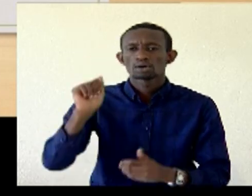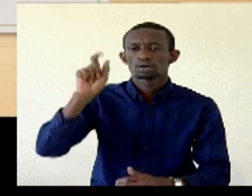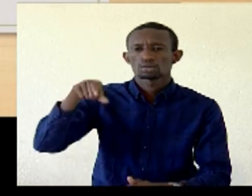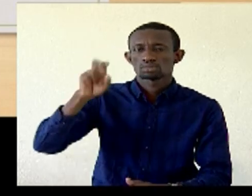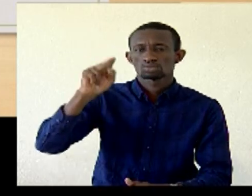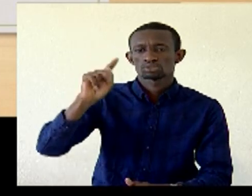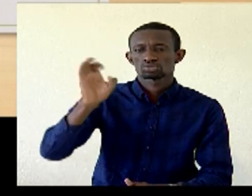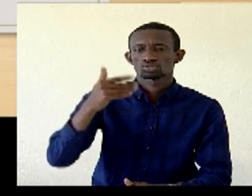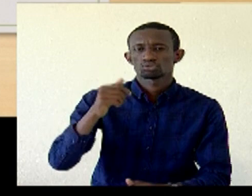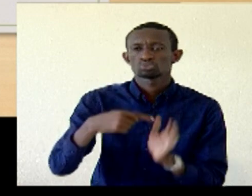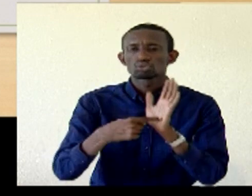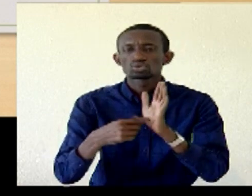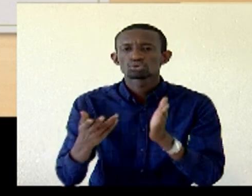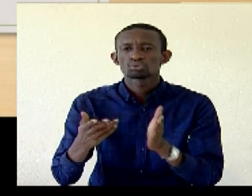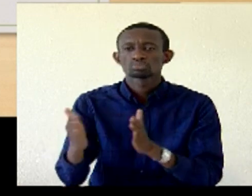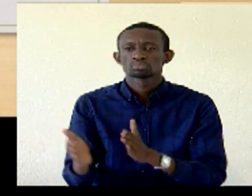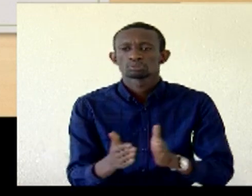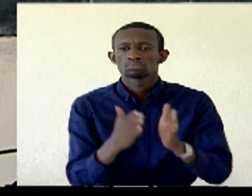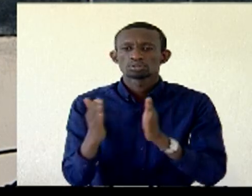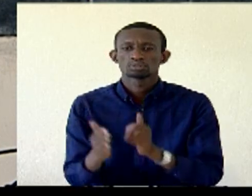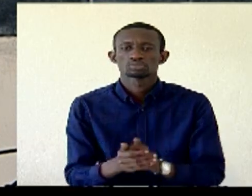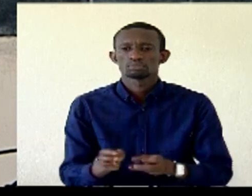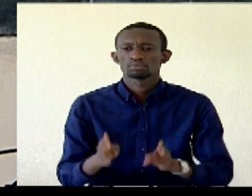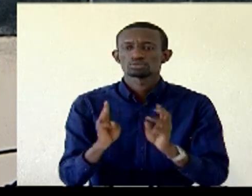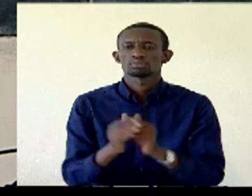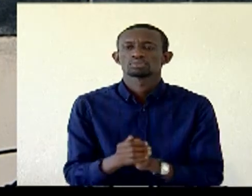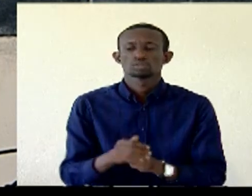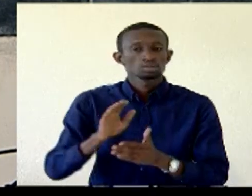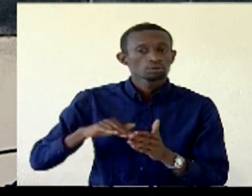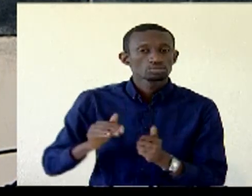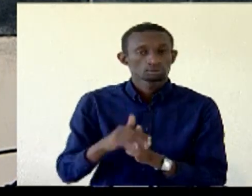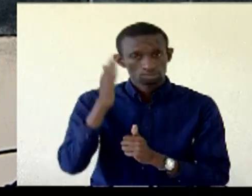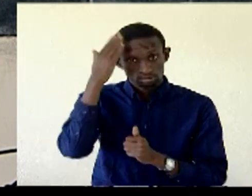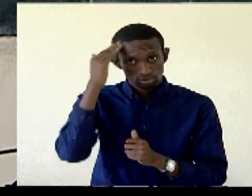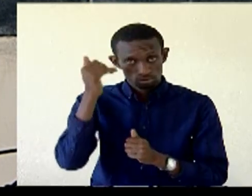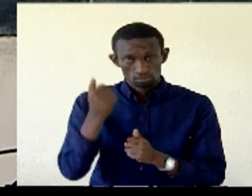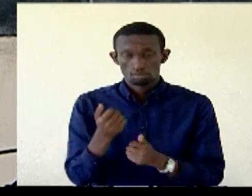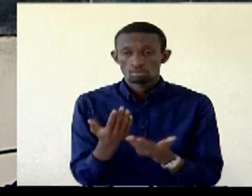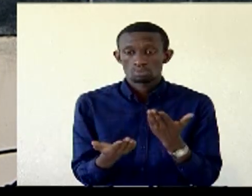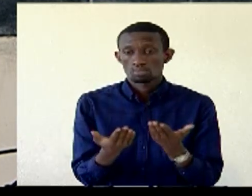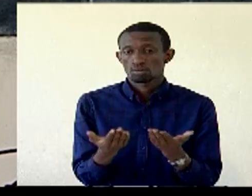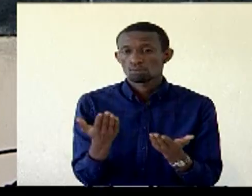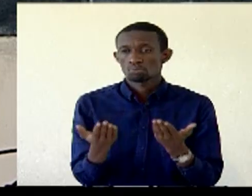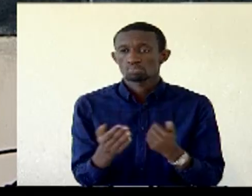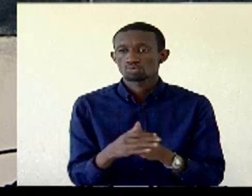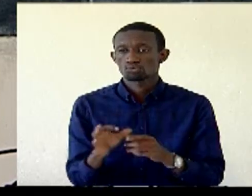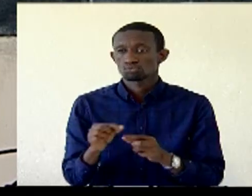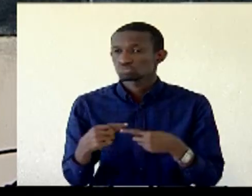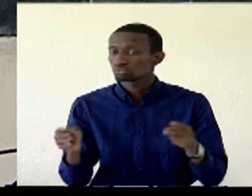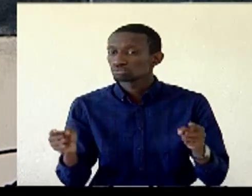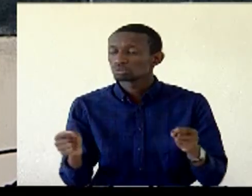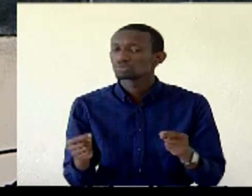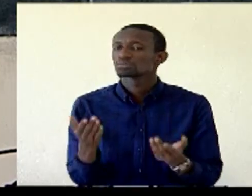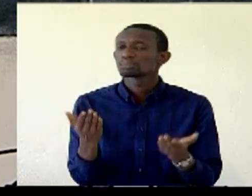of phenylamine compared to other aliphatic amines. So in the